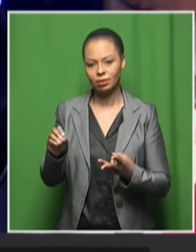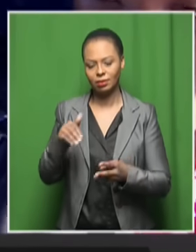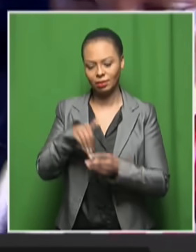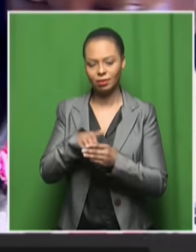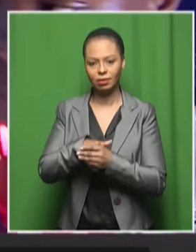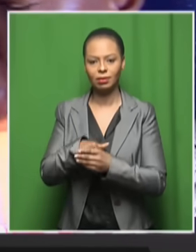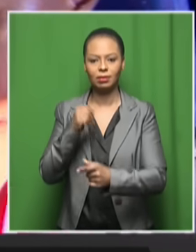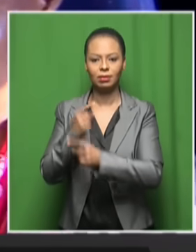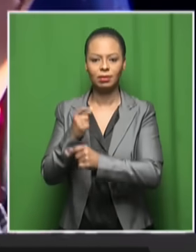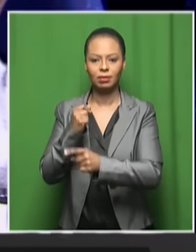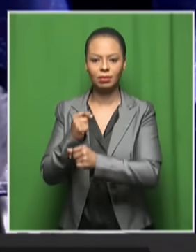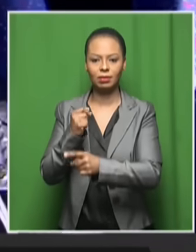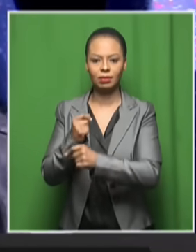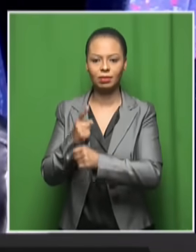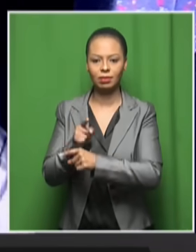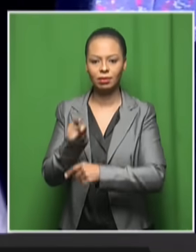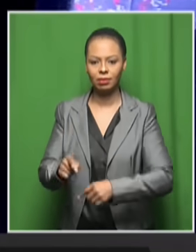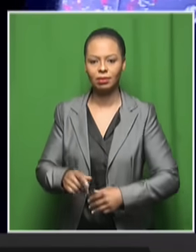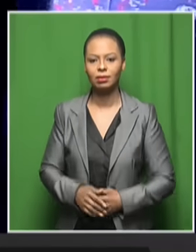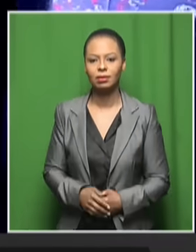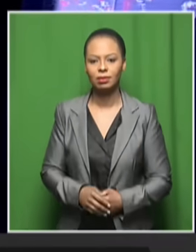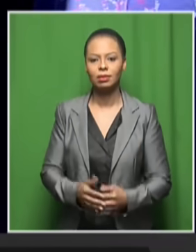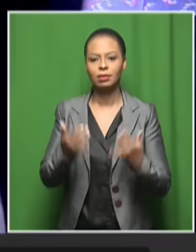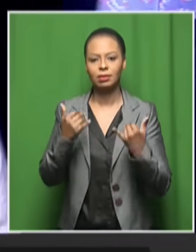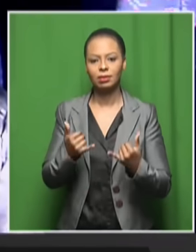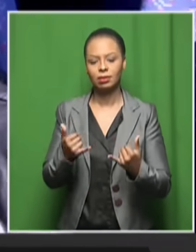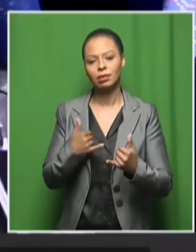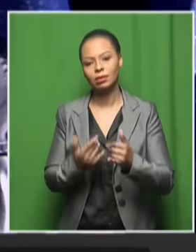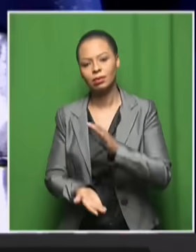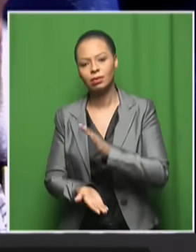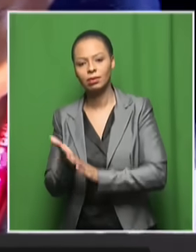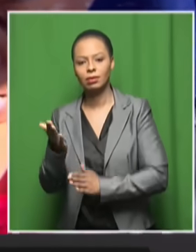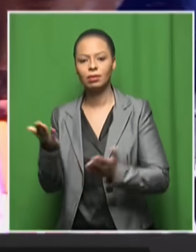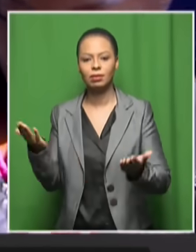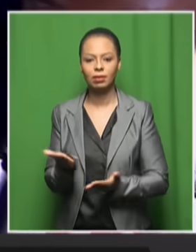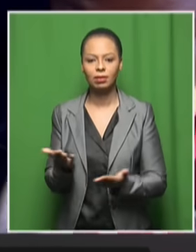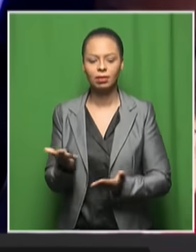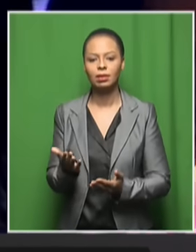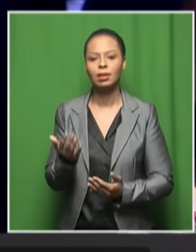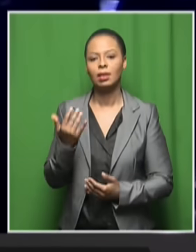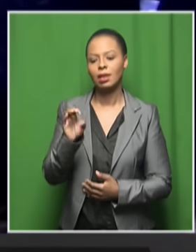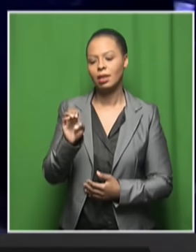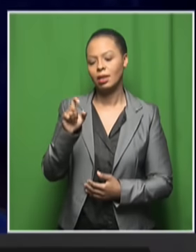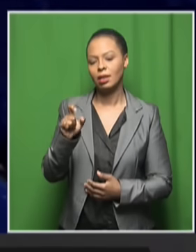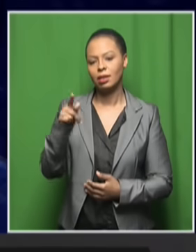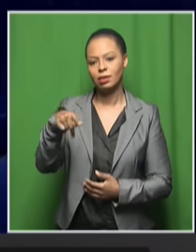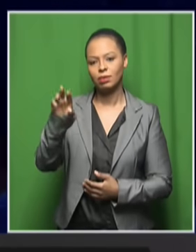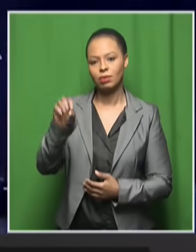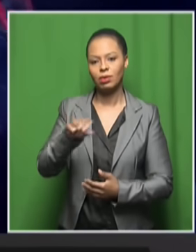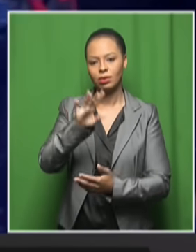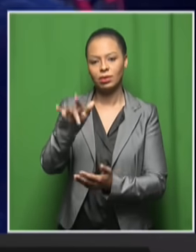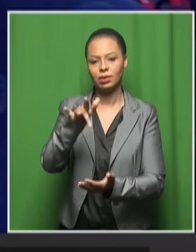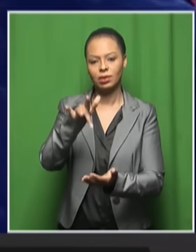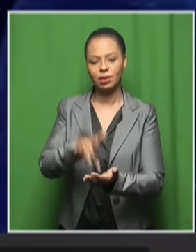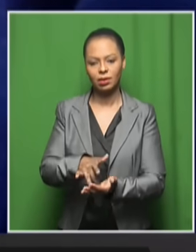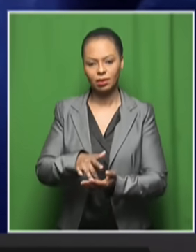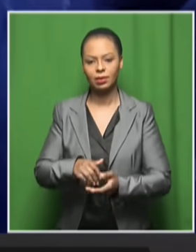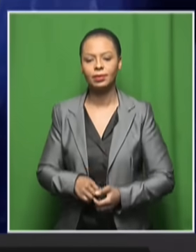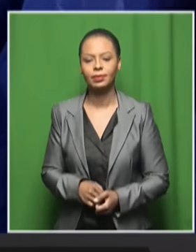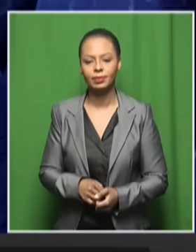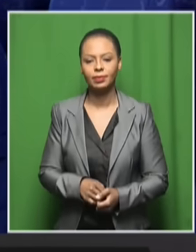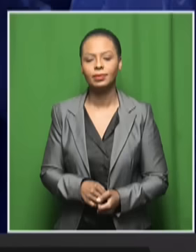are about to leave to the Expo Center where this event will be taking place. I have to say